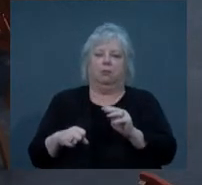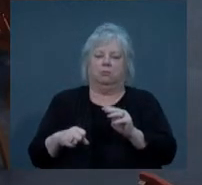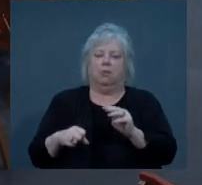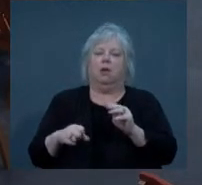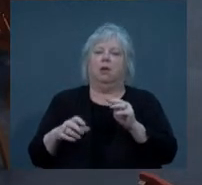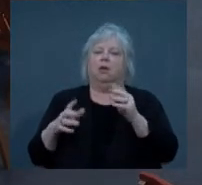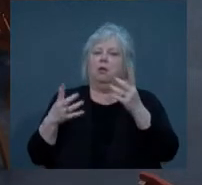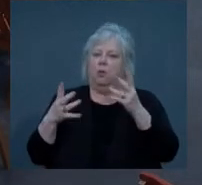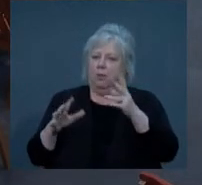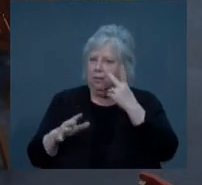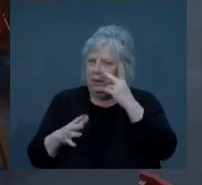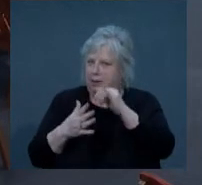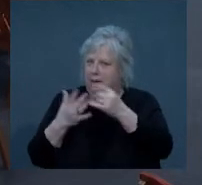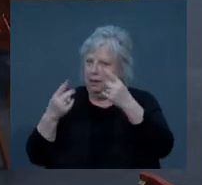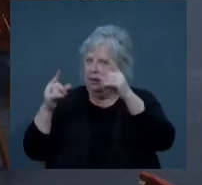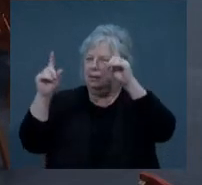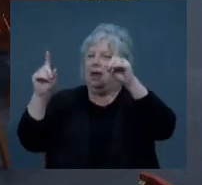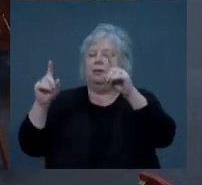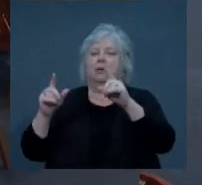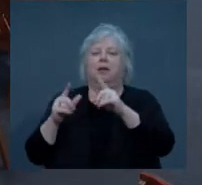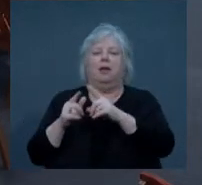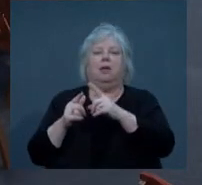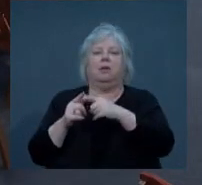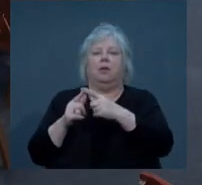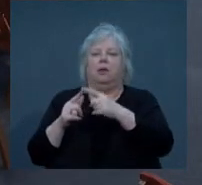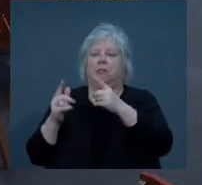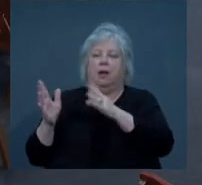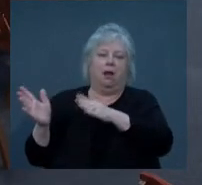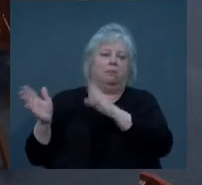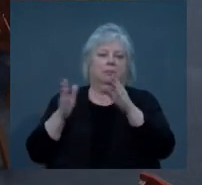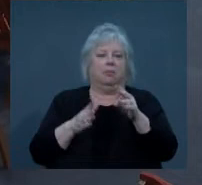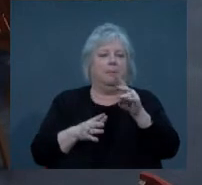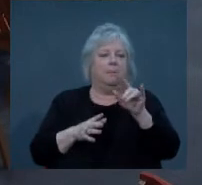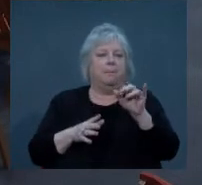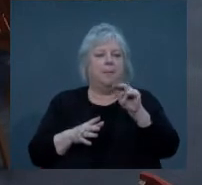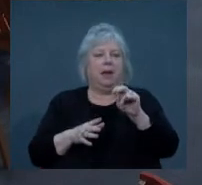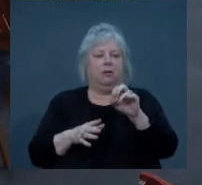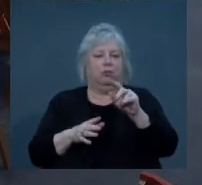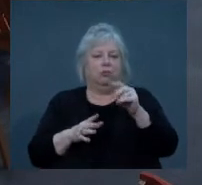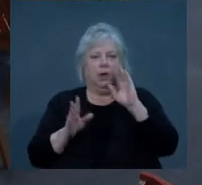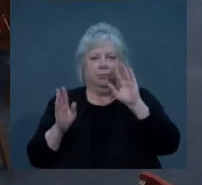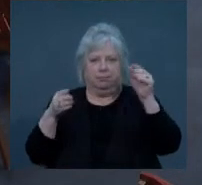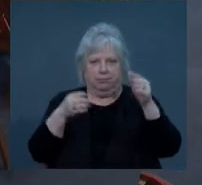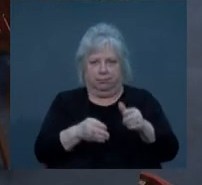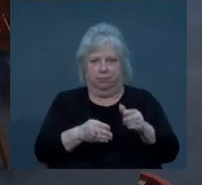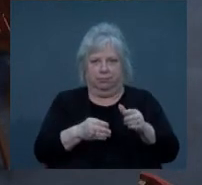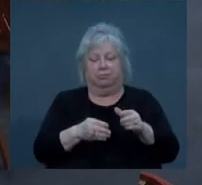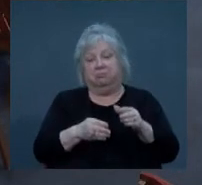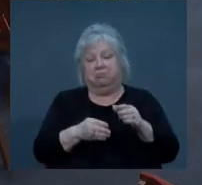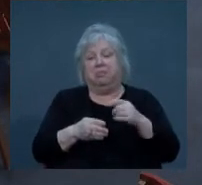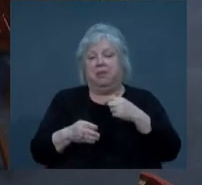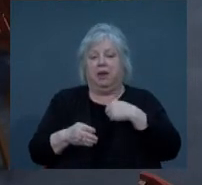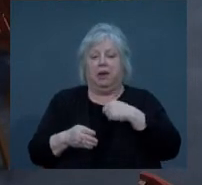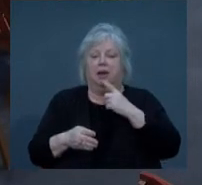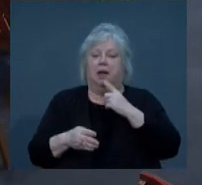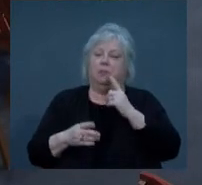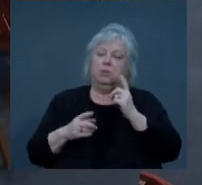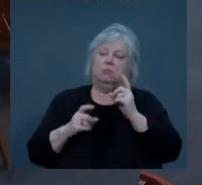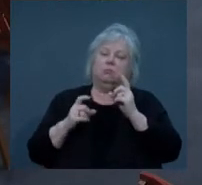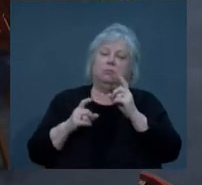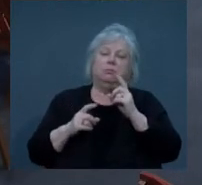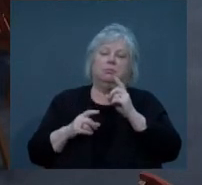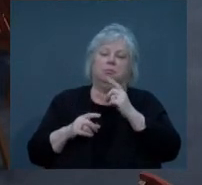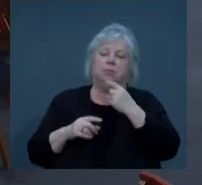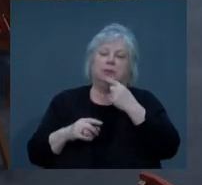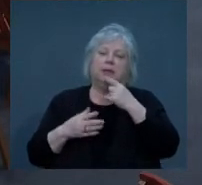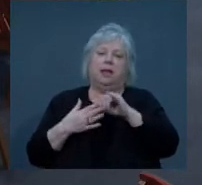after the river market is successful, the attention turns to Main Street, and I would attribute Stevens Inc. and their investment